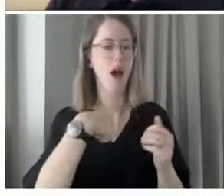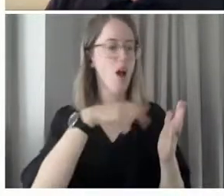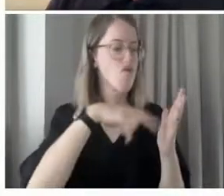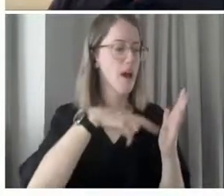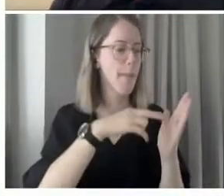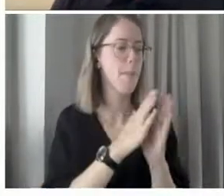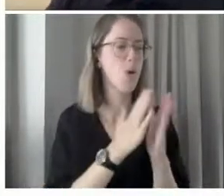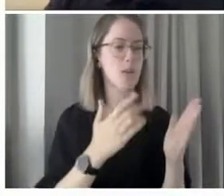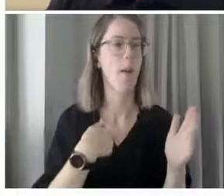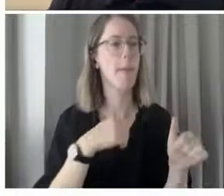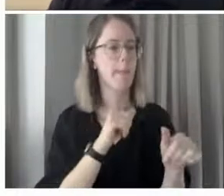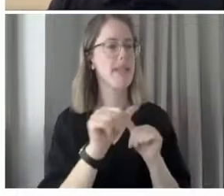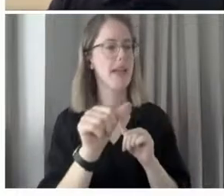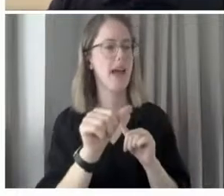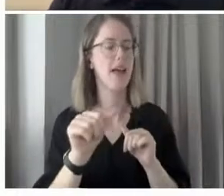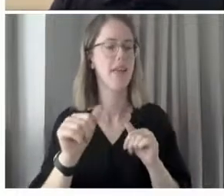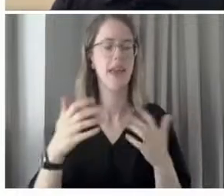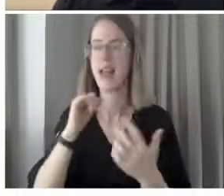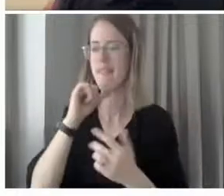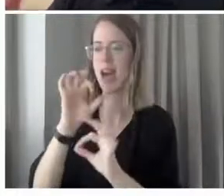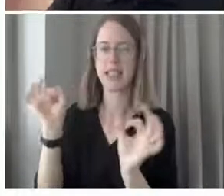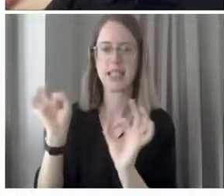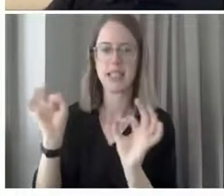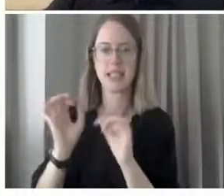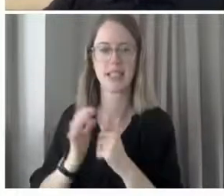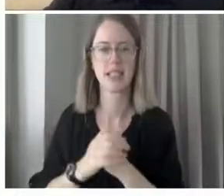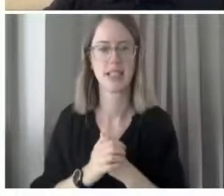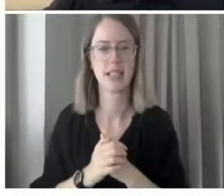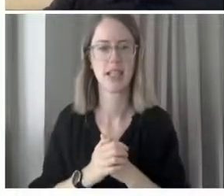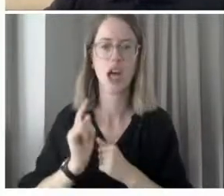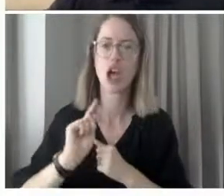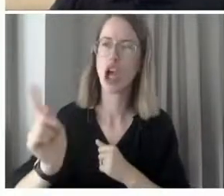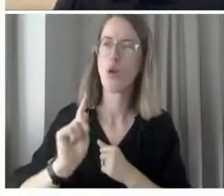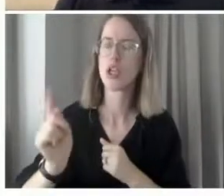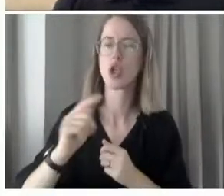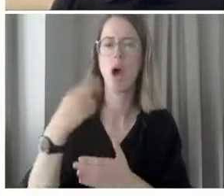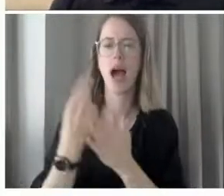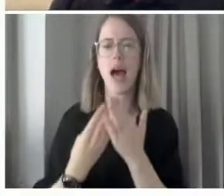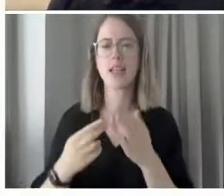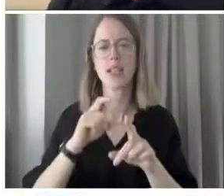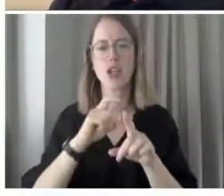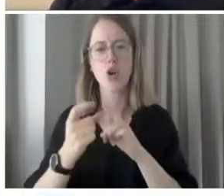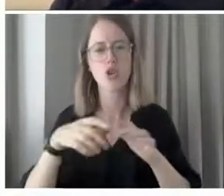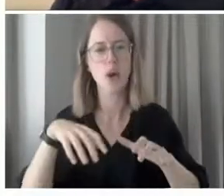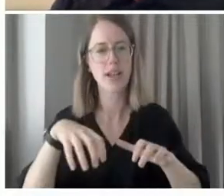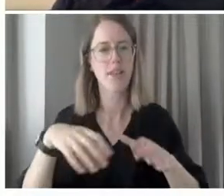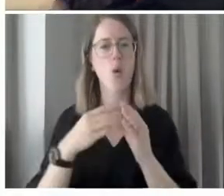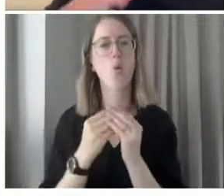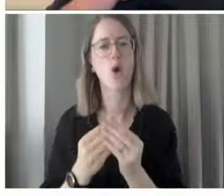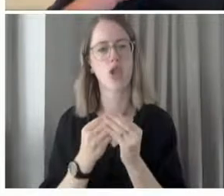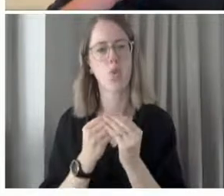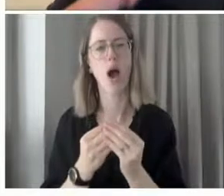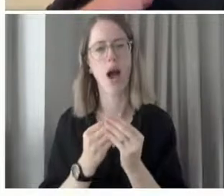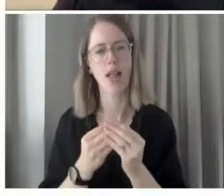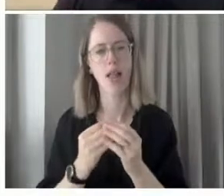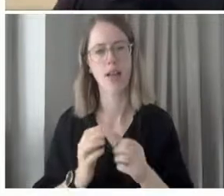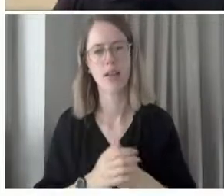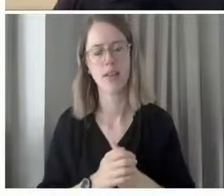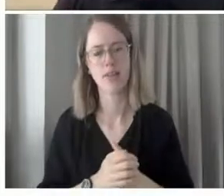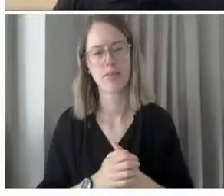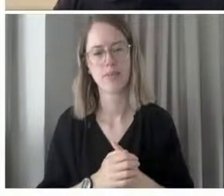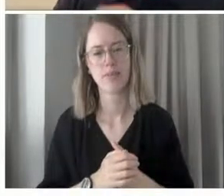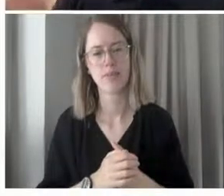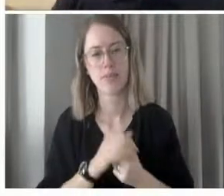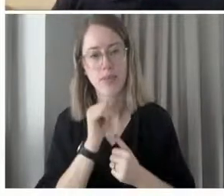be a better person than if I didn't. So kind of going to lots of arts and cultural activities is a kind of worthwhile thing to do. You know, if you spent